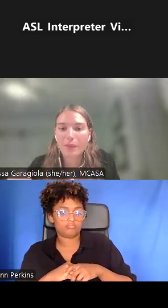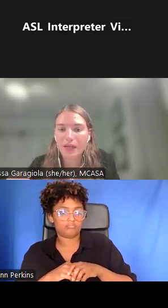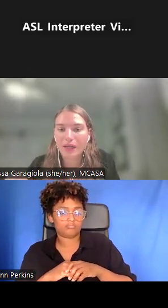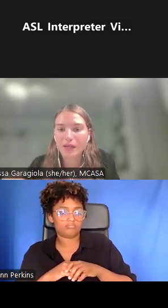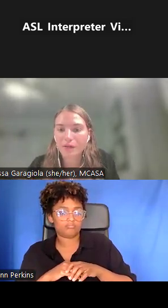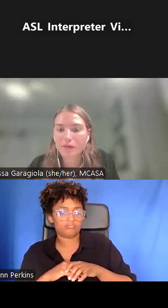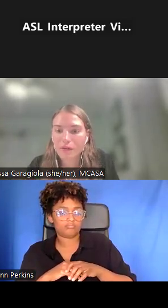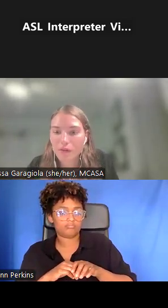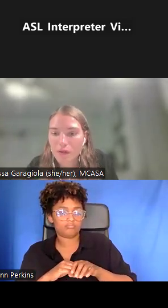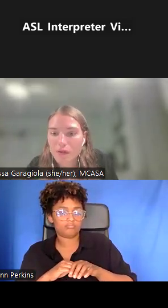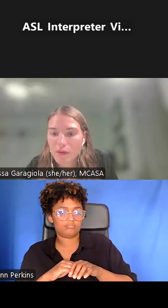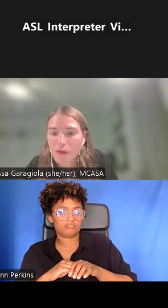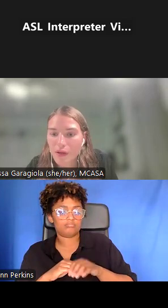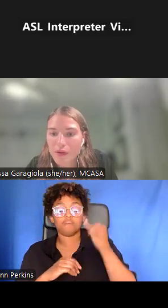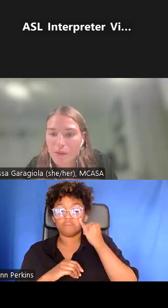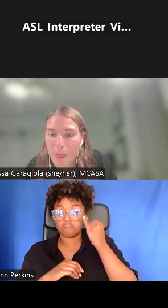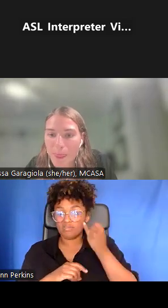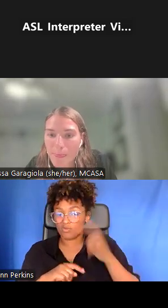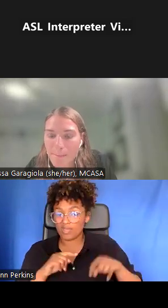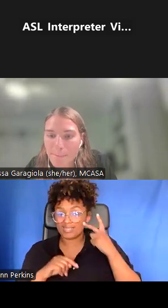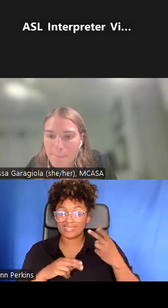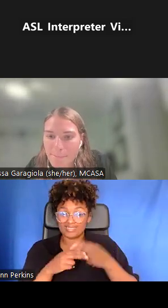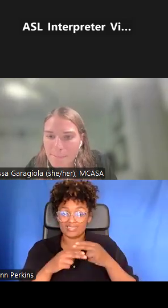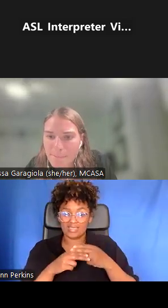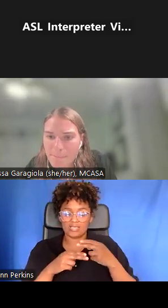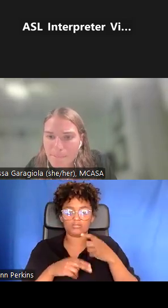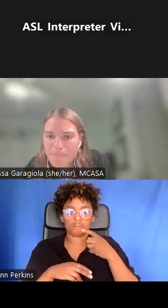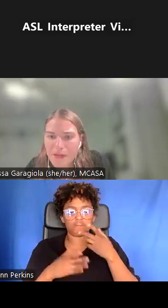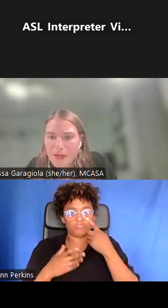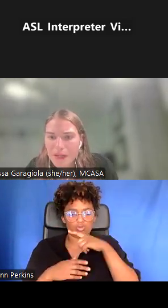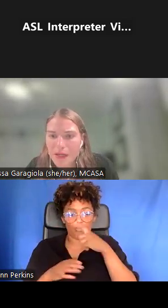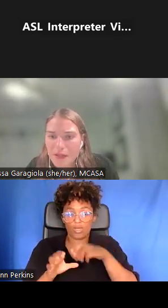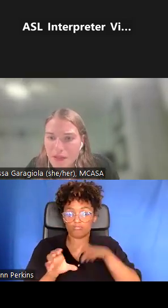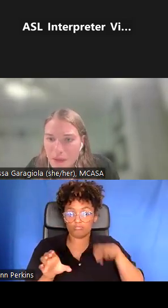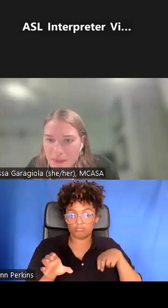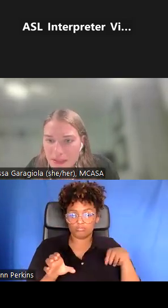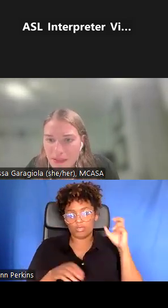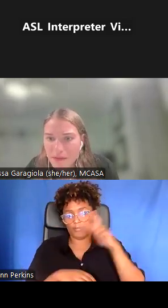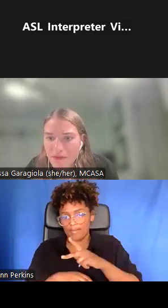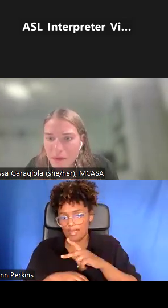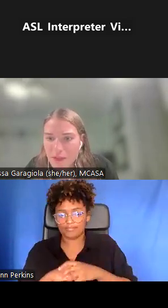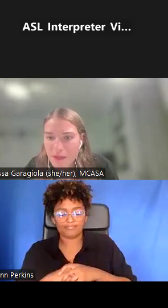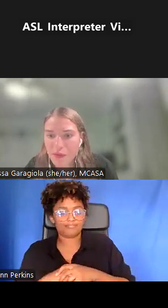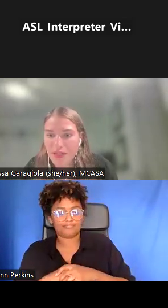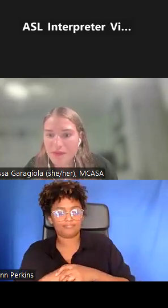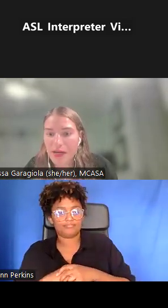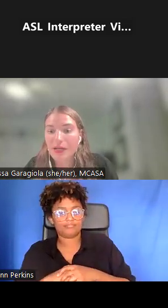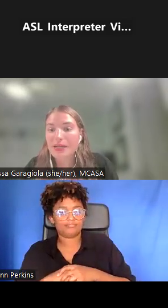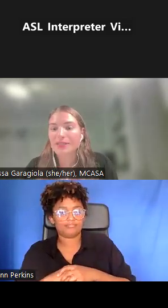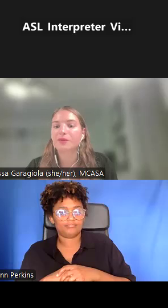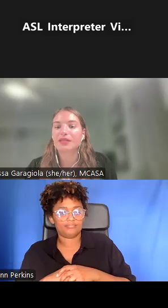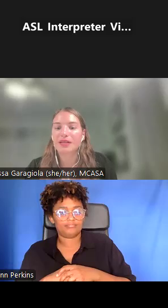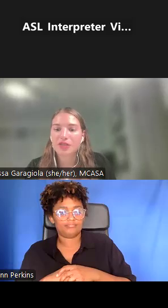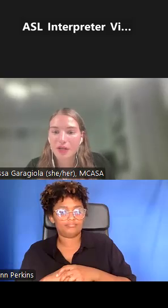then coming back in. All right, so I'm seeing for spiritual